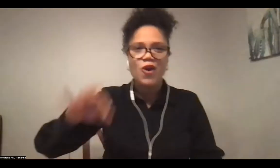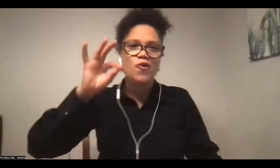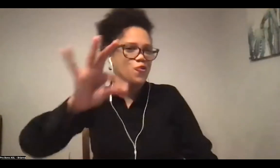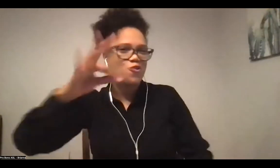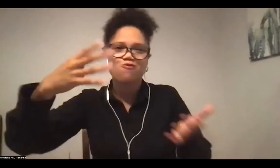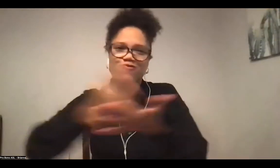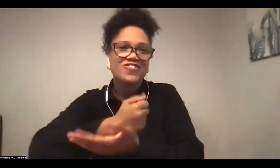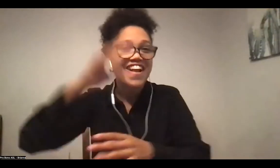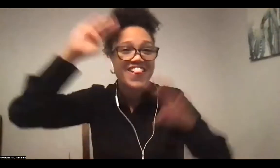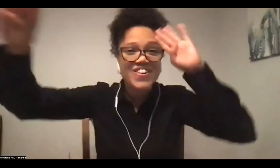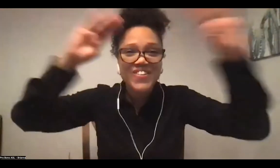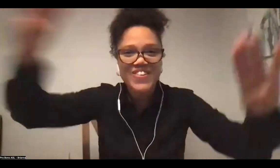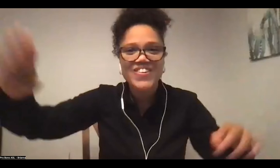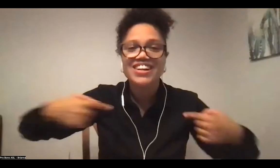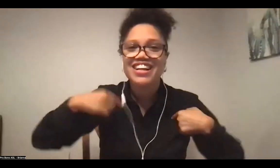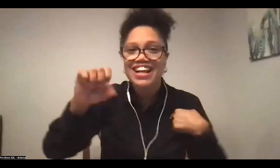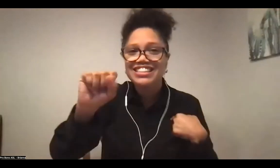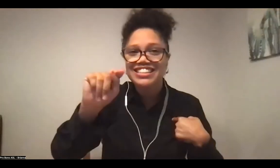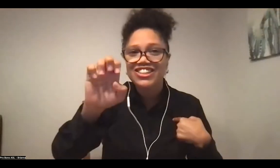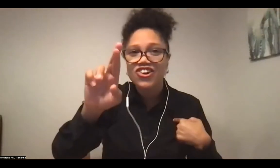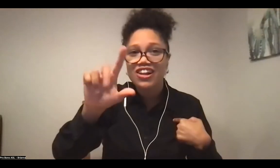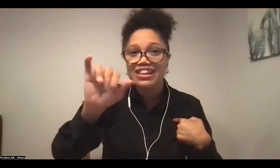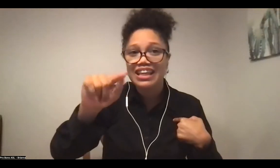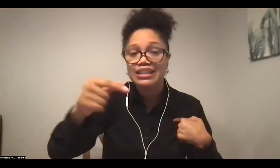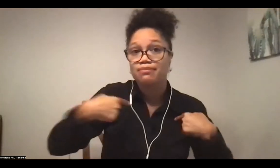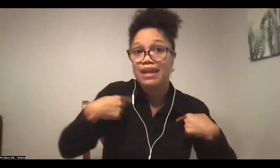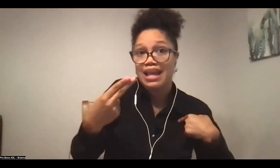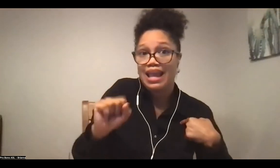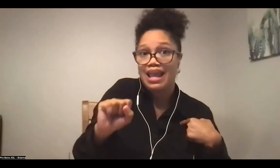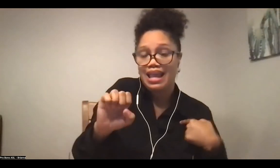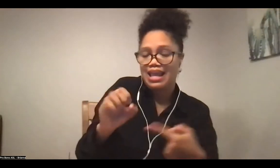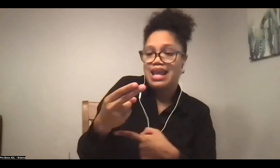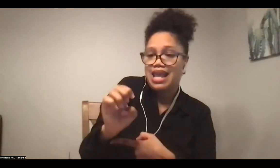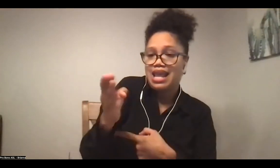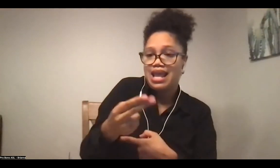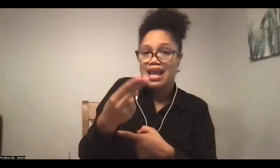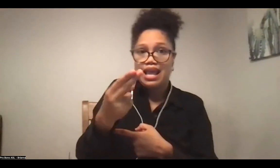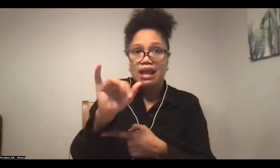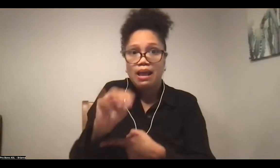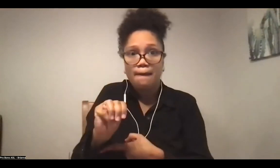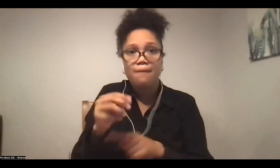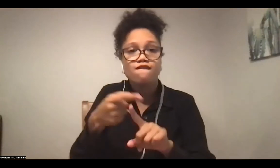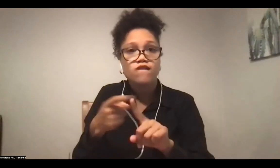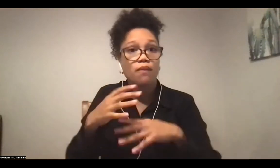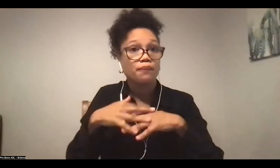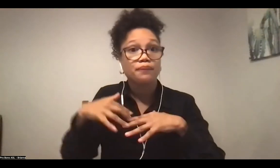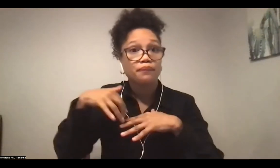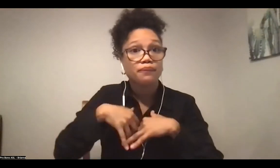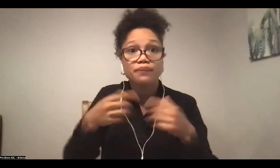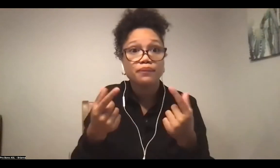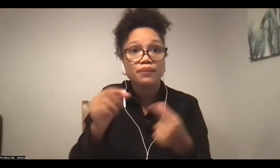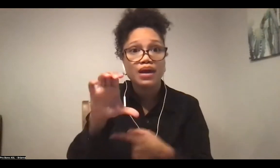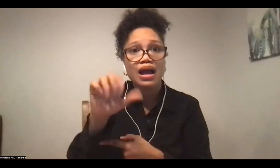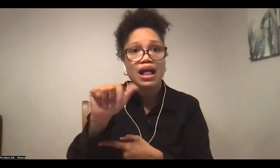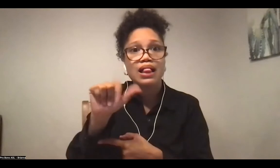Well, hey everybody, Sterling, pronouns he, him, calling in from unceded California